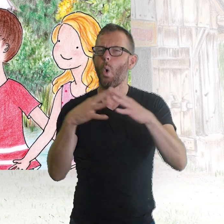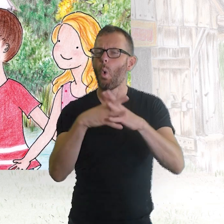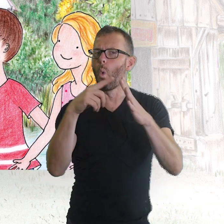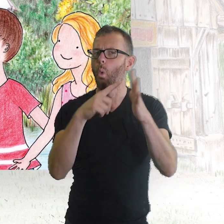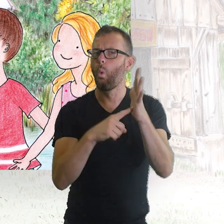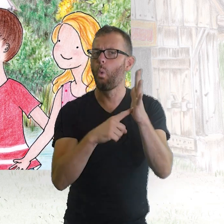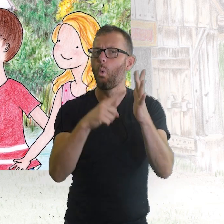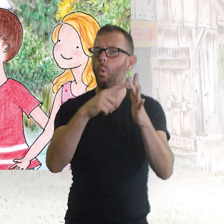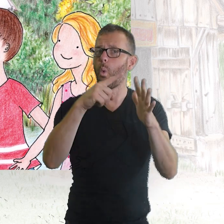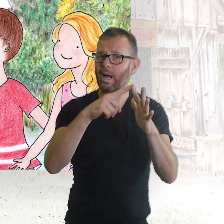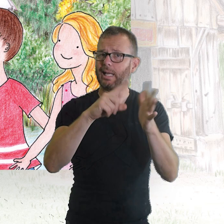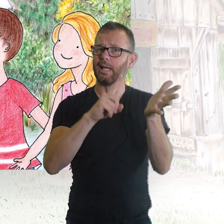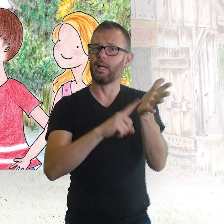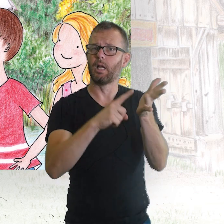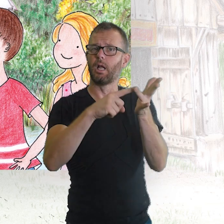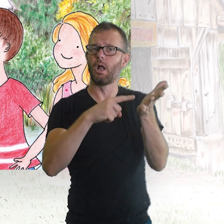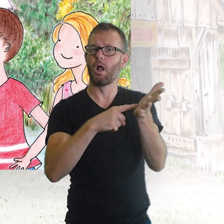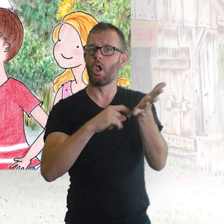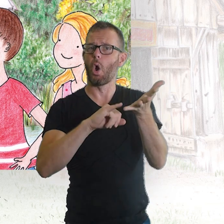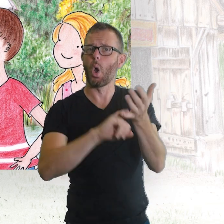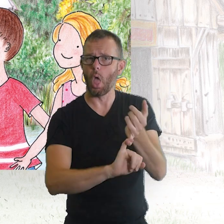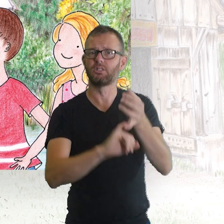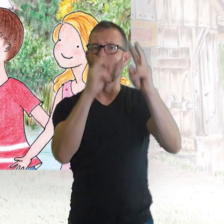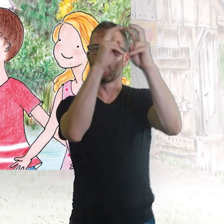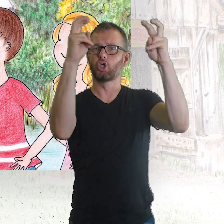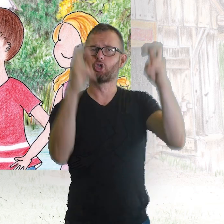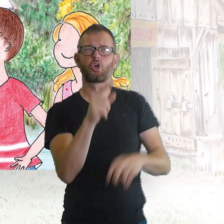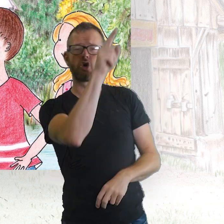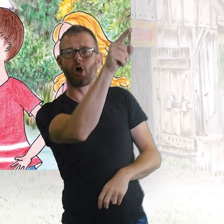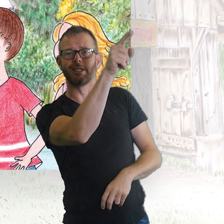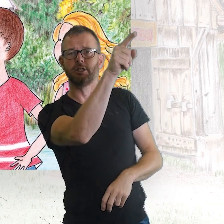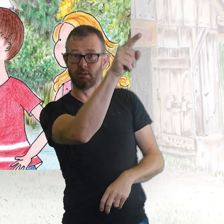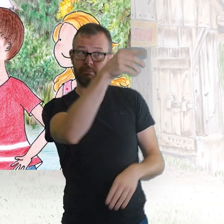Willie Lott's cottage was in his painting The Hay Wain.